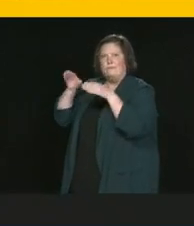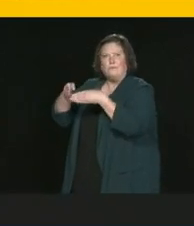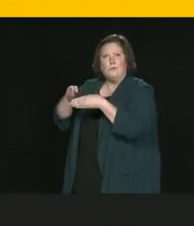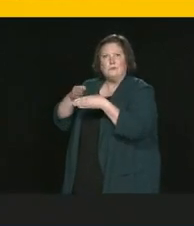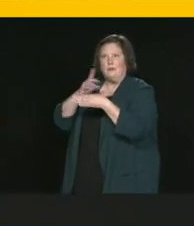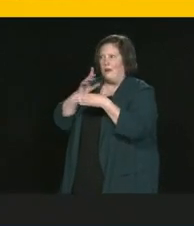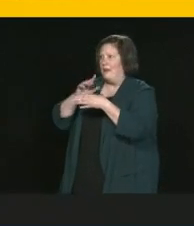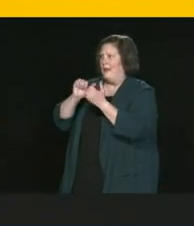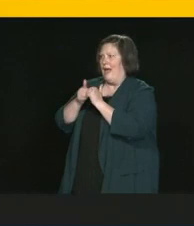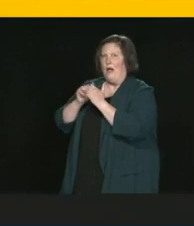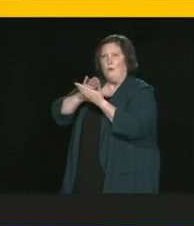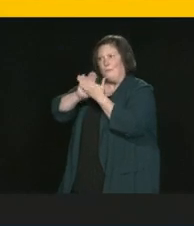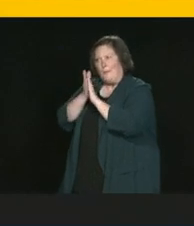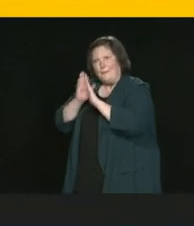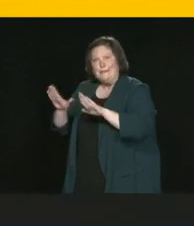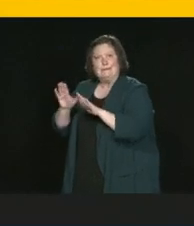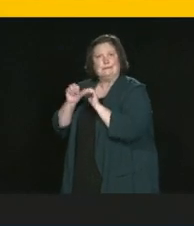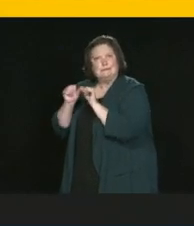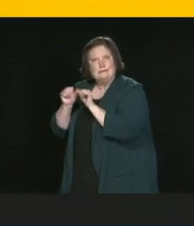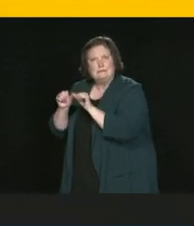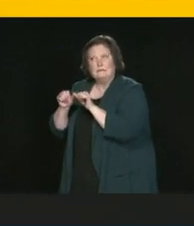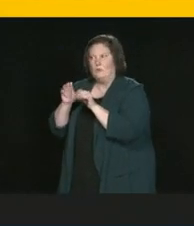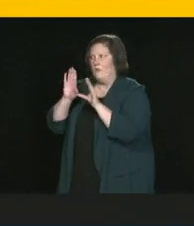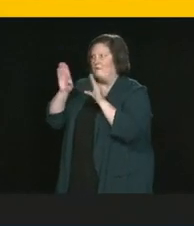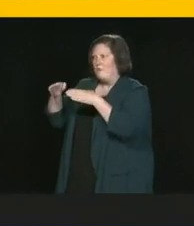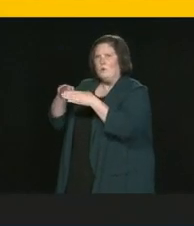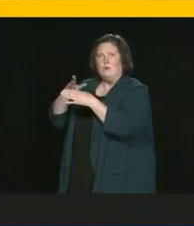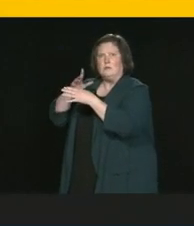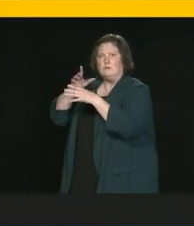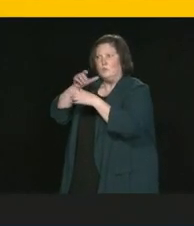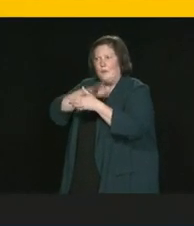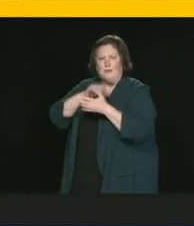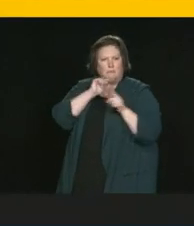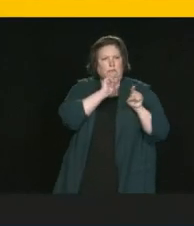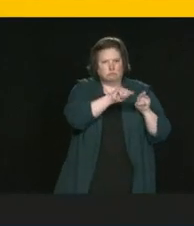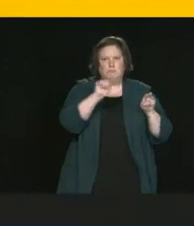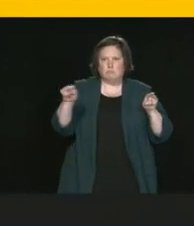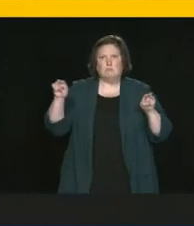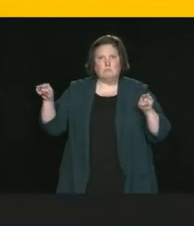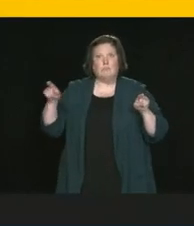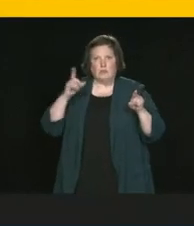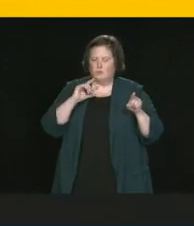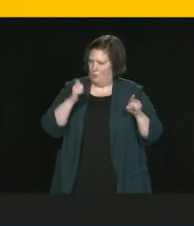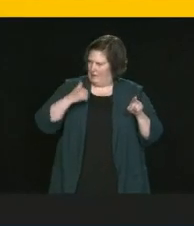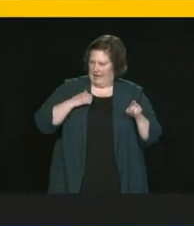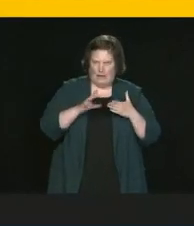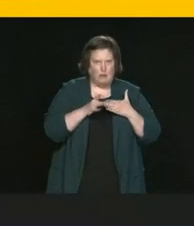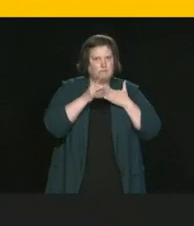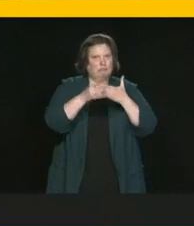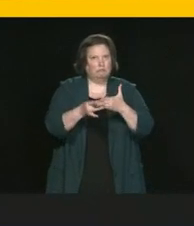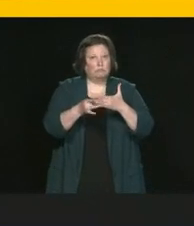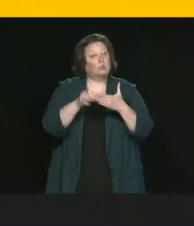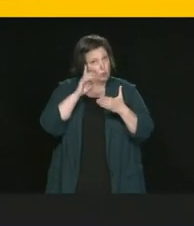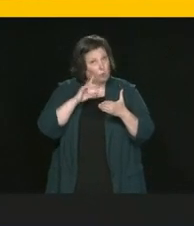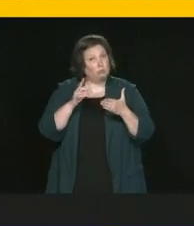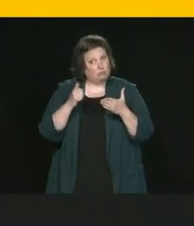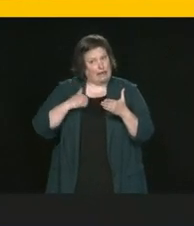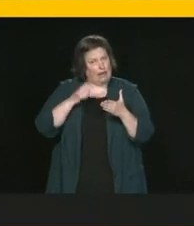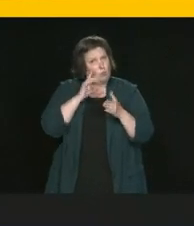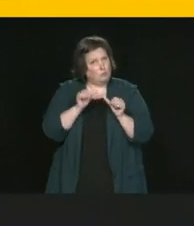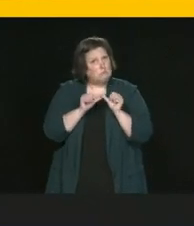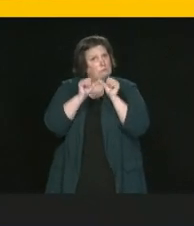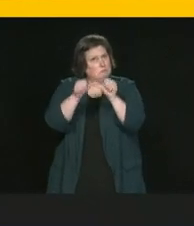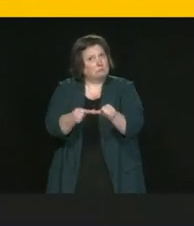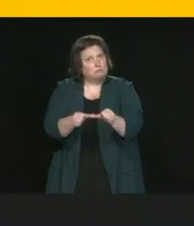to women, we have been moving forward and leading the way. We will continue to do that. What we've done over the